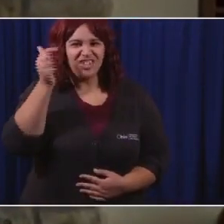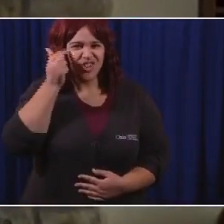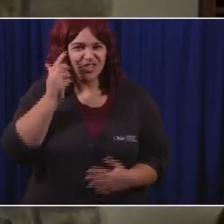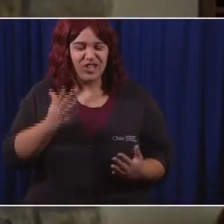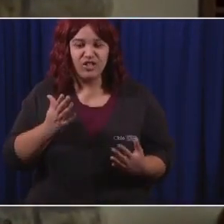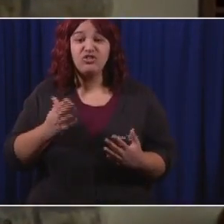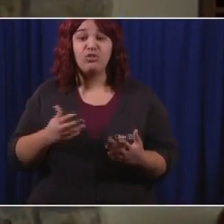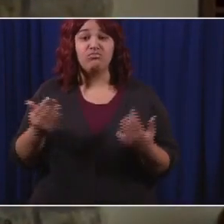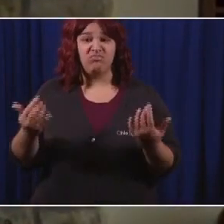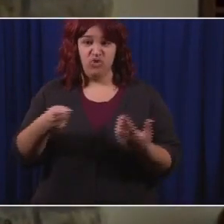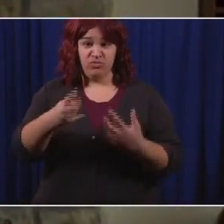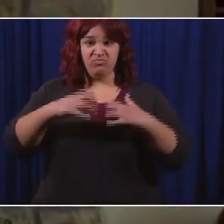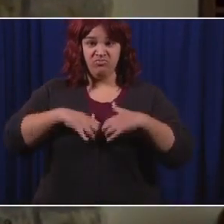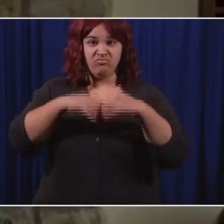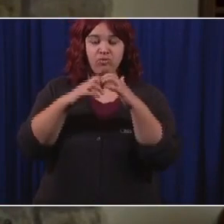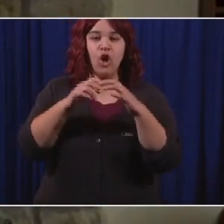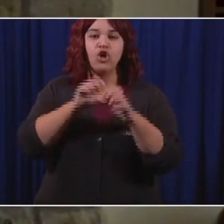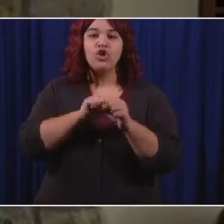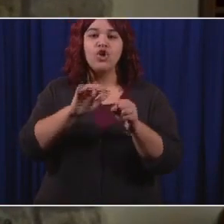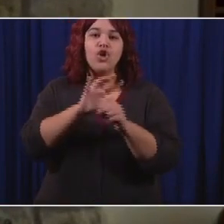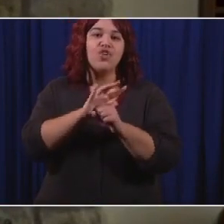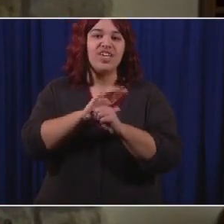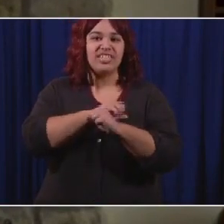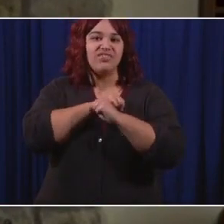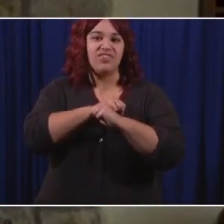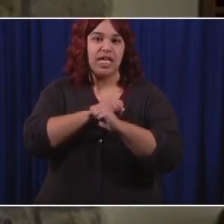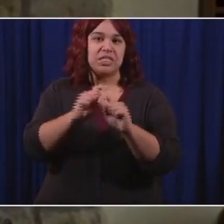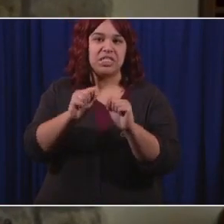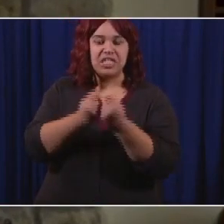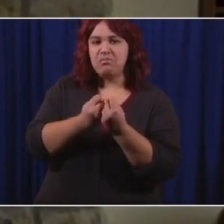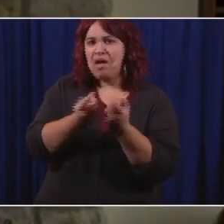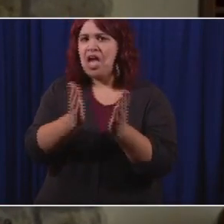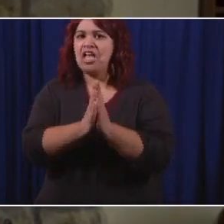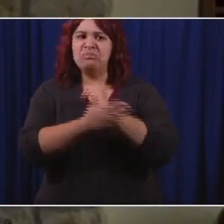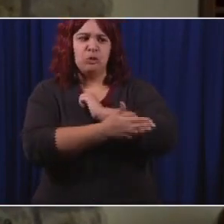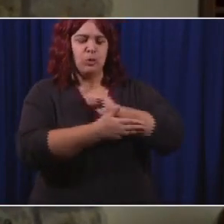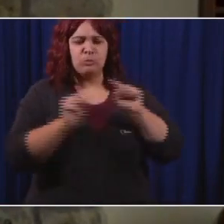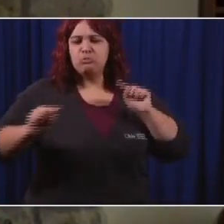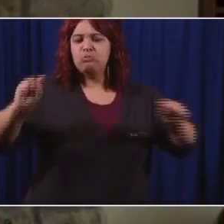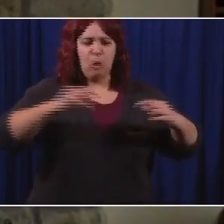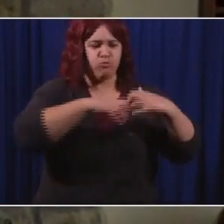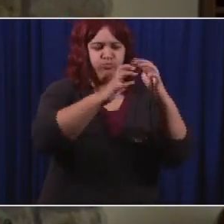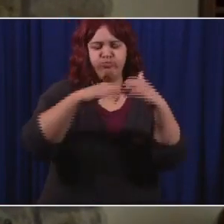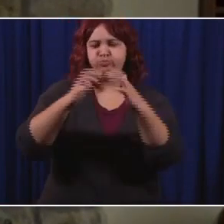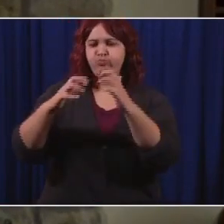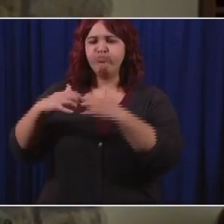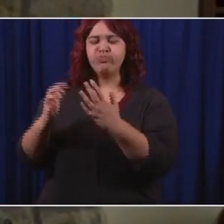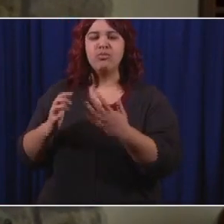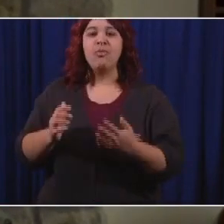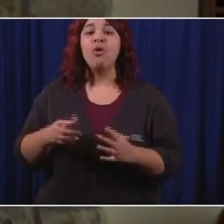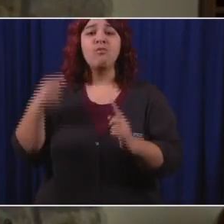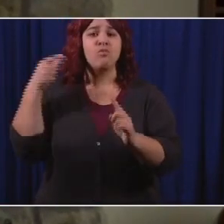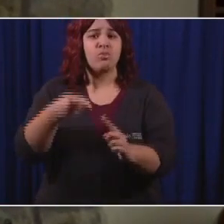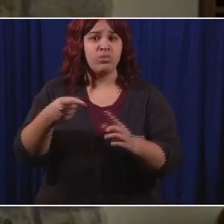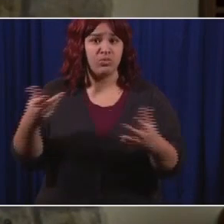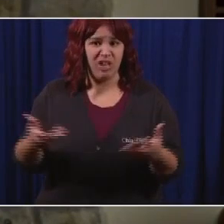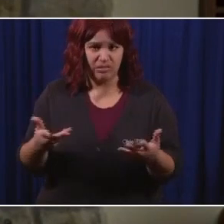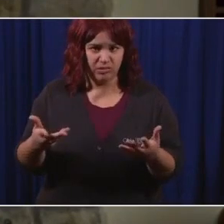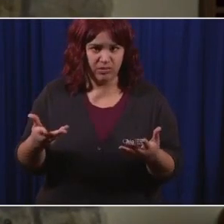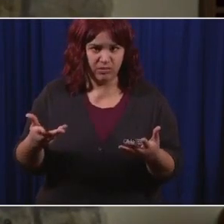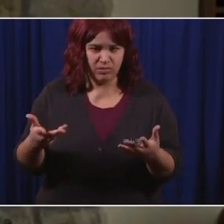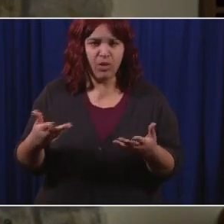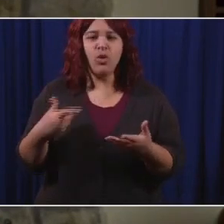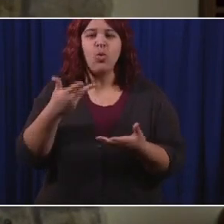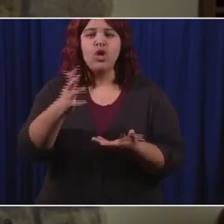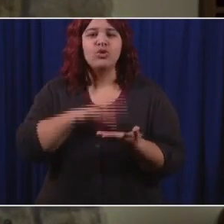defense team that you're calling on community leaders to create, what do you expect to see from it? And have you thought about the next